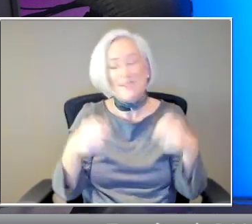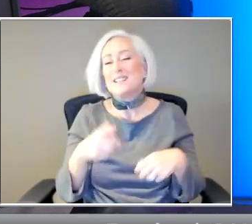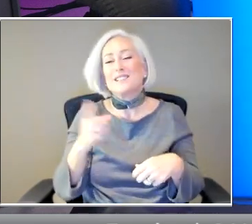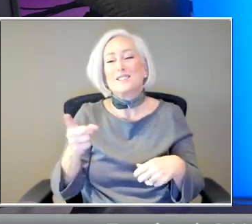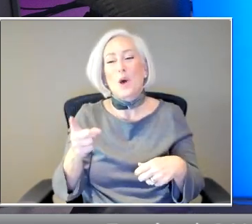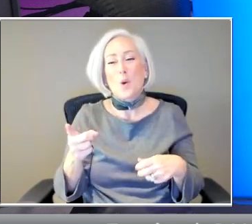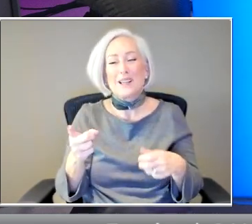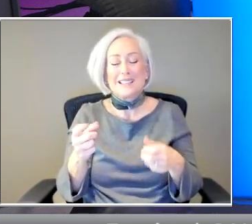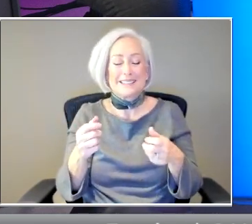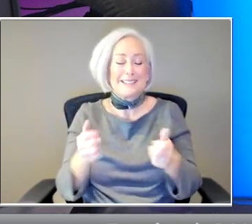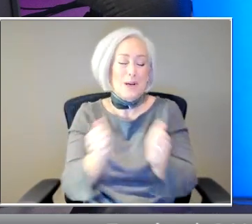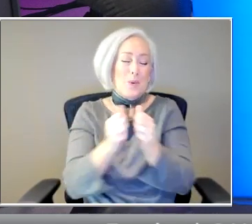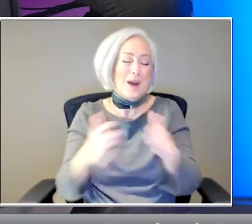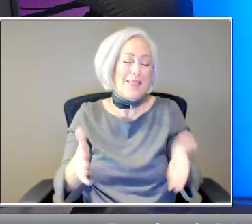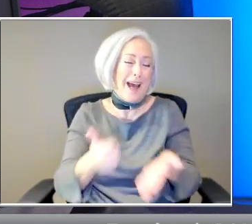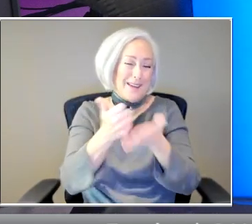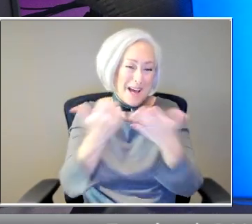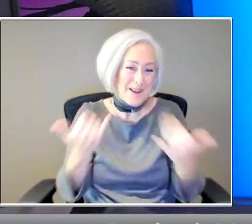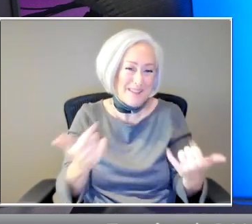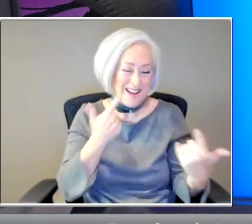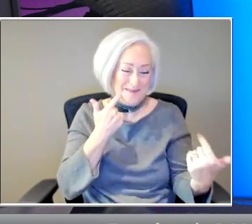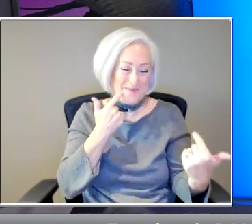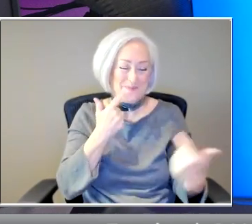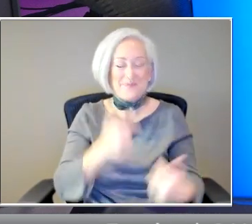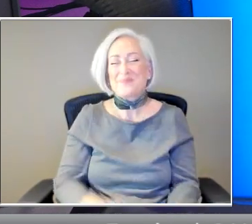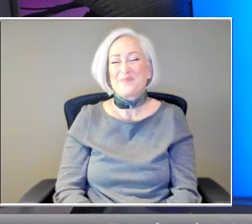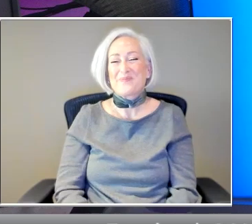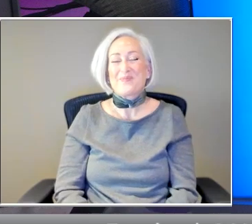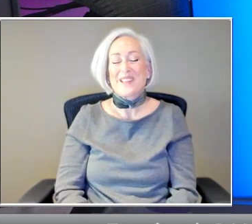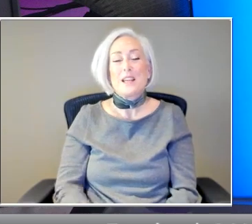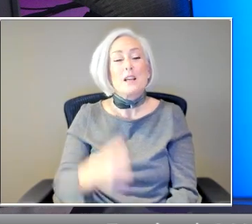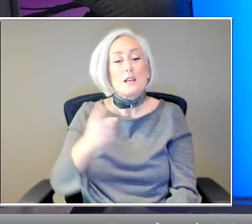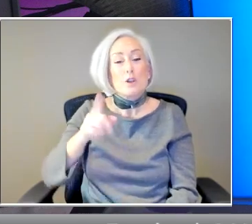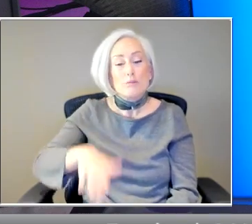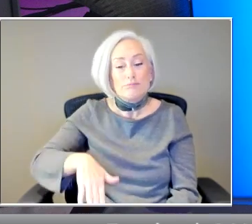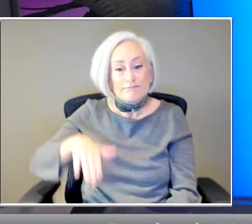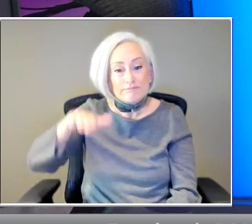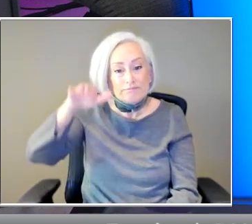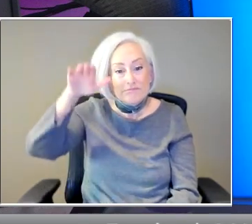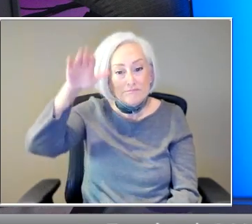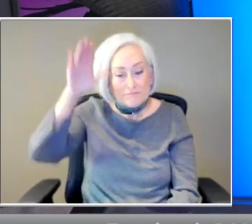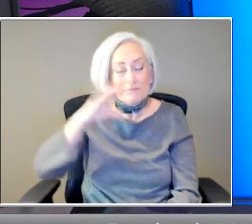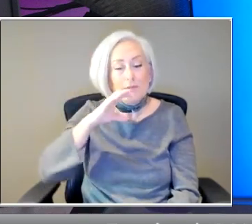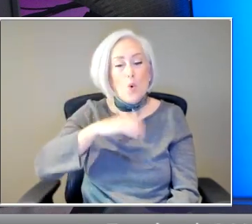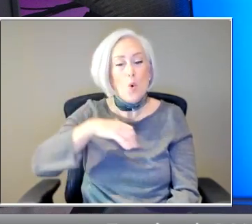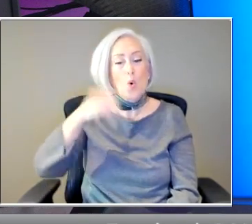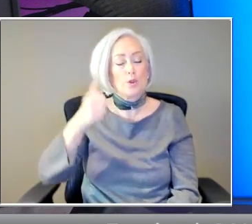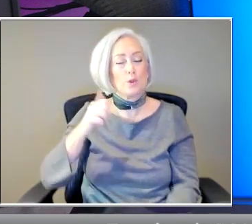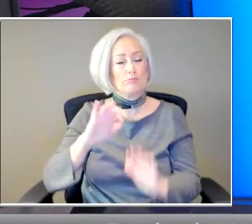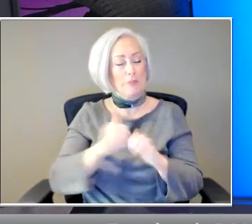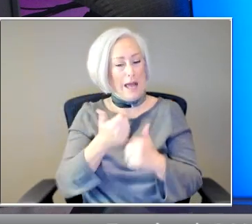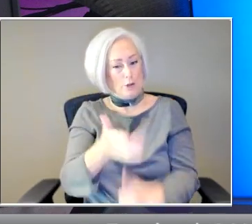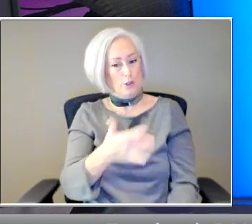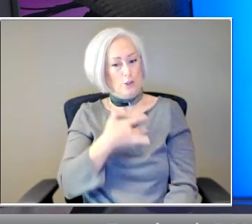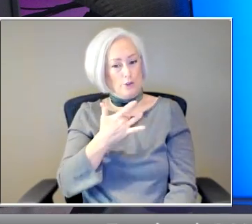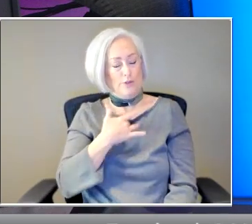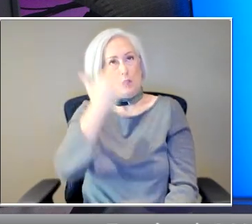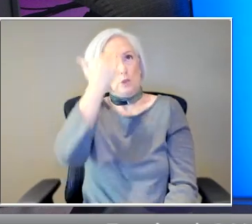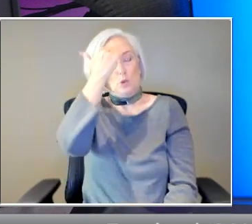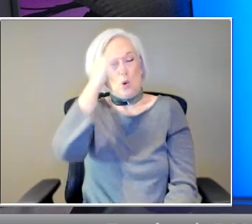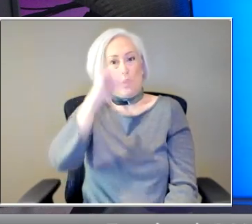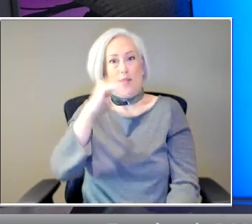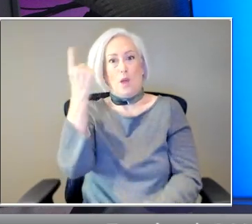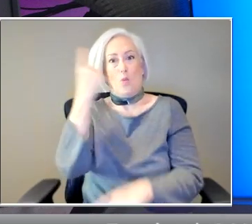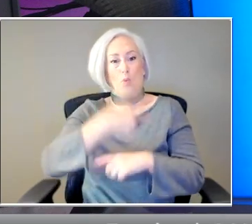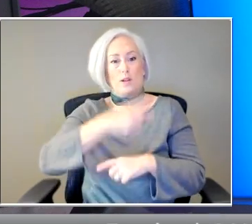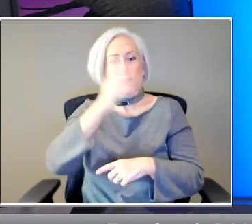now. Okay. I like that. So as you got older, Allie, how did you feel knowing that one day you would have to transition